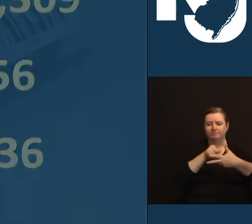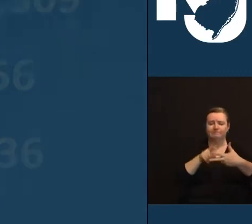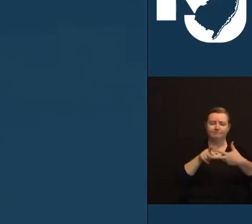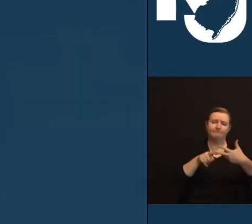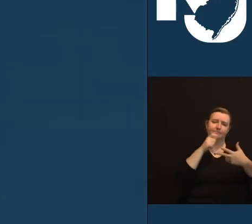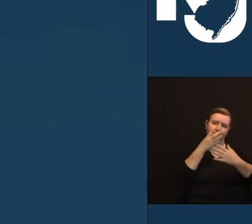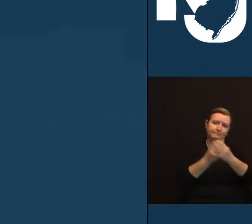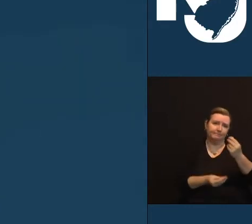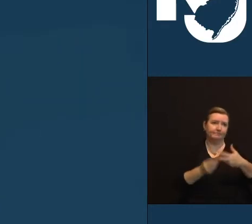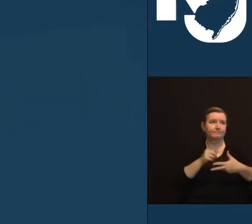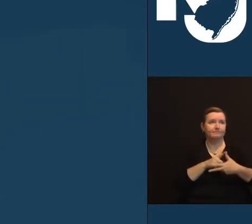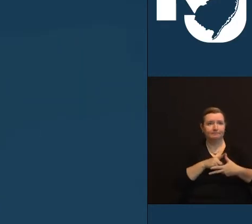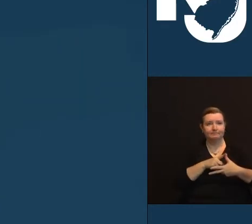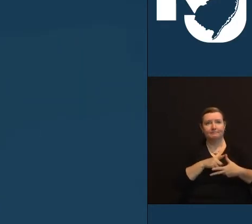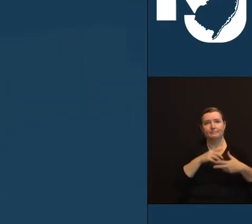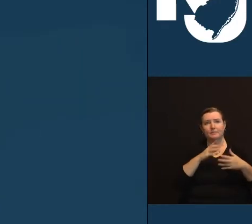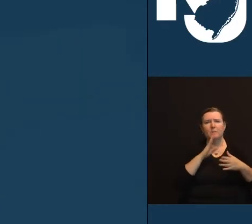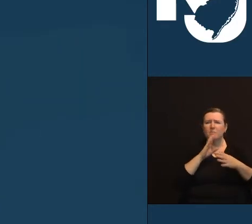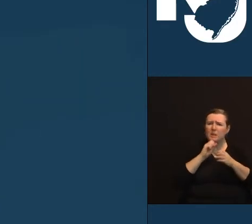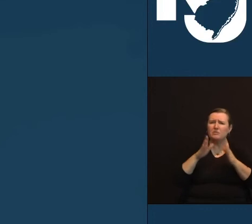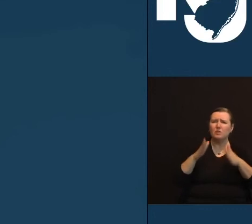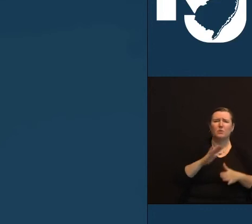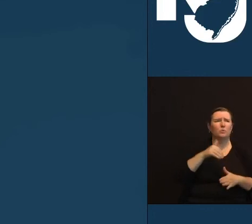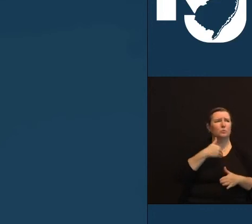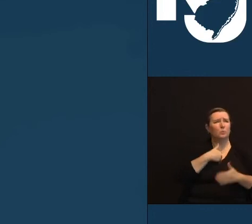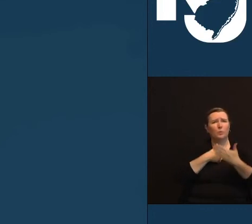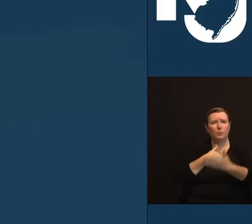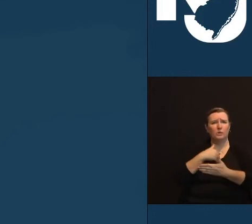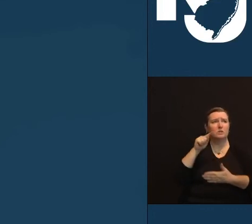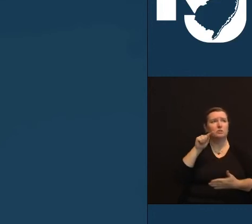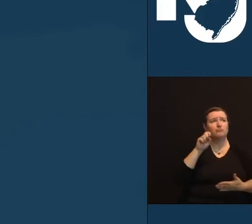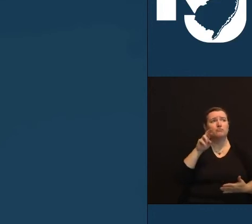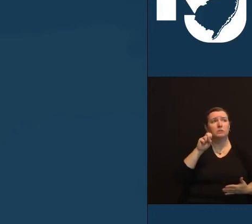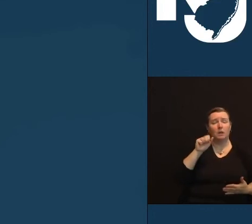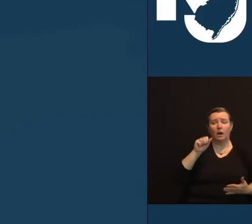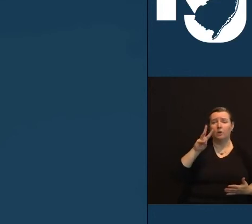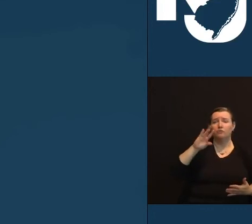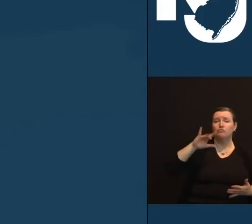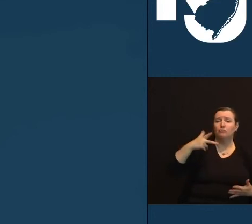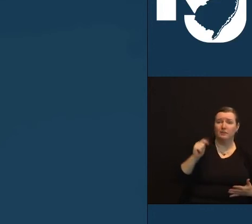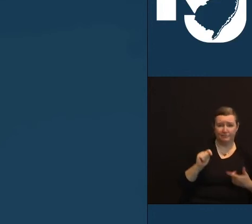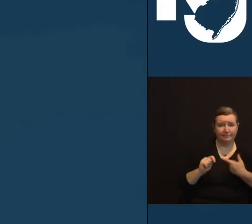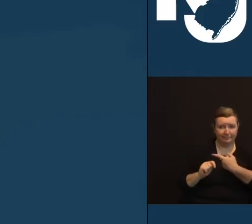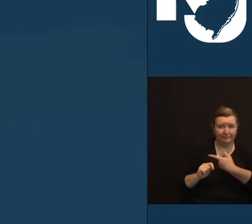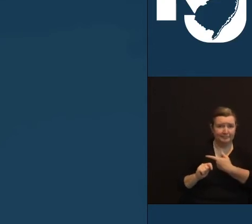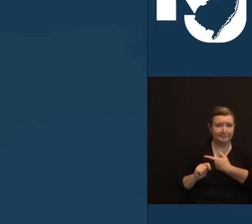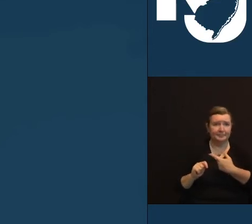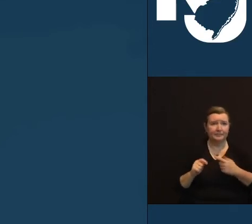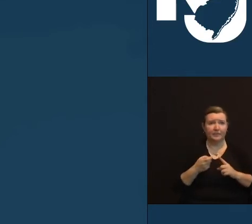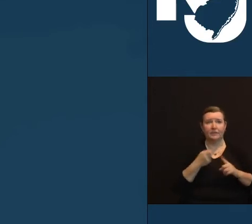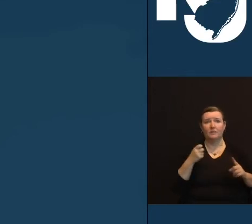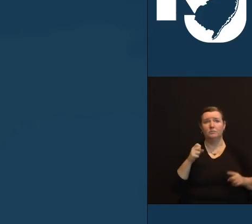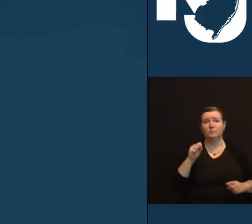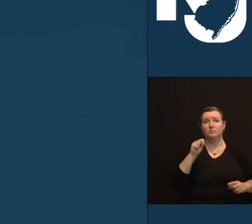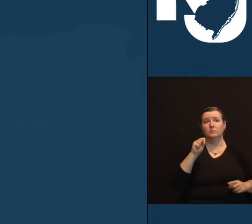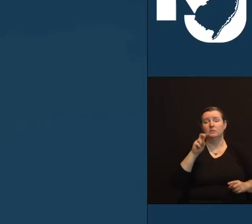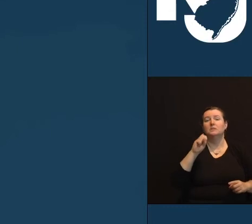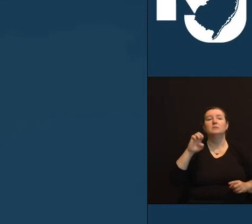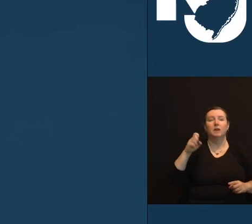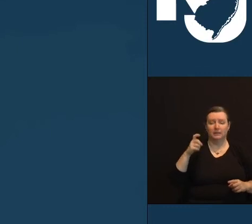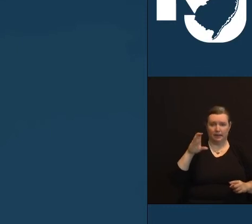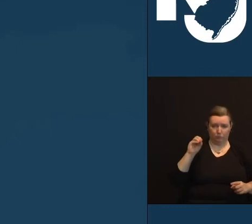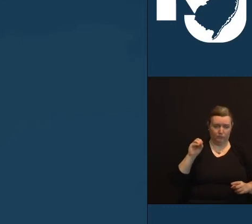soul, Teresa Wright. Terry was a longtime resident of Newton in Sussex County and a beloved